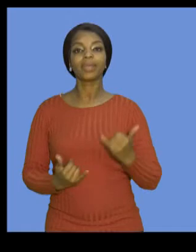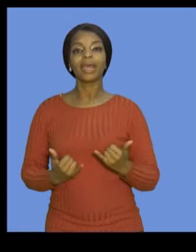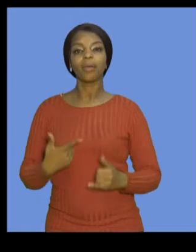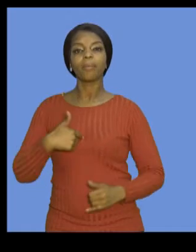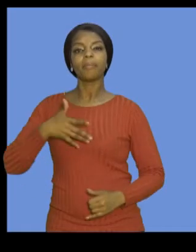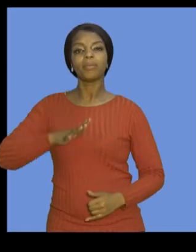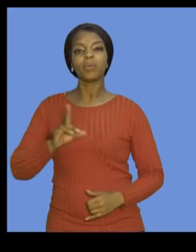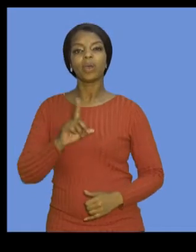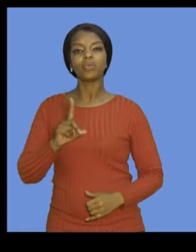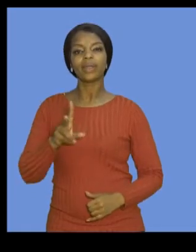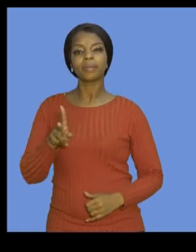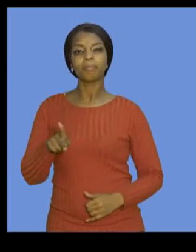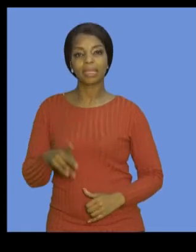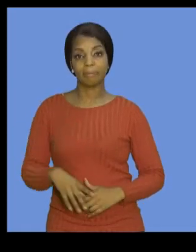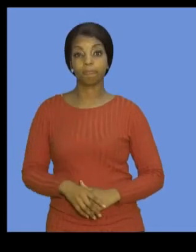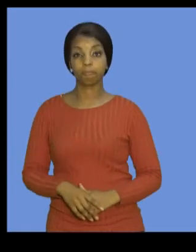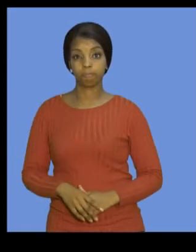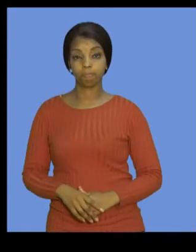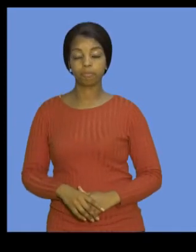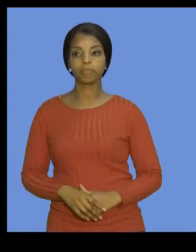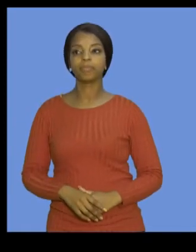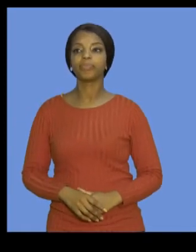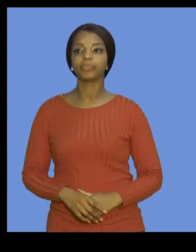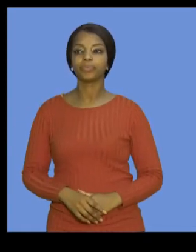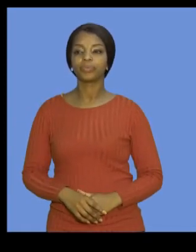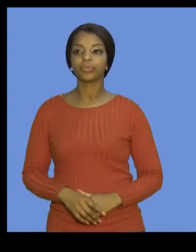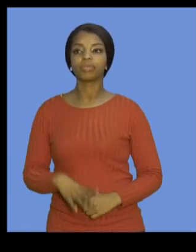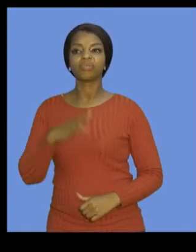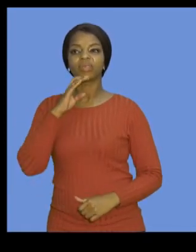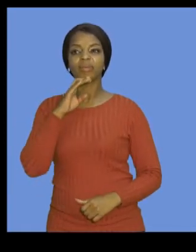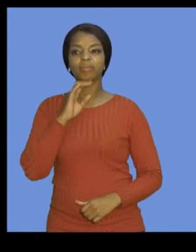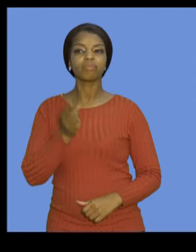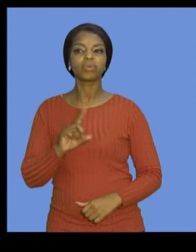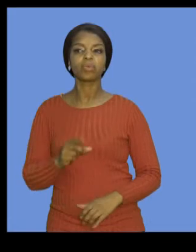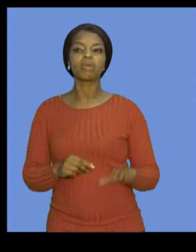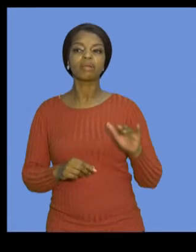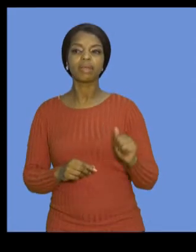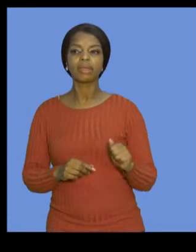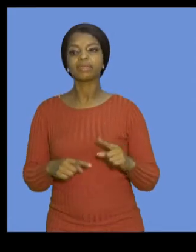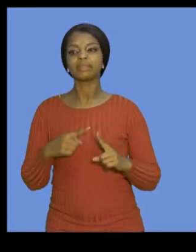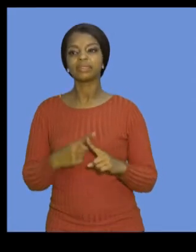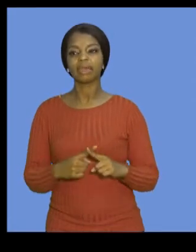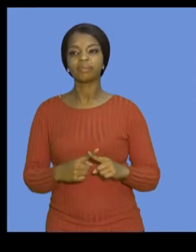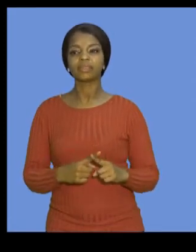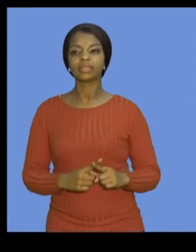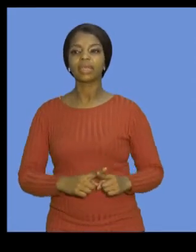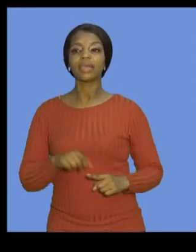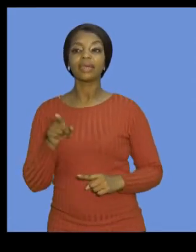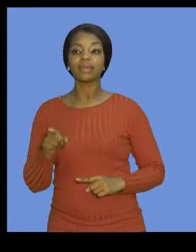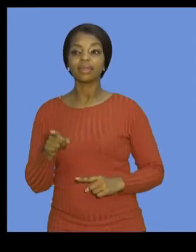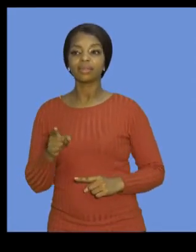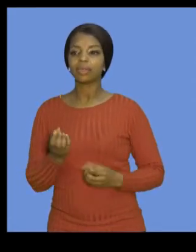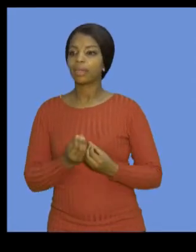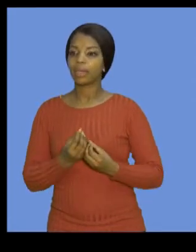A will be the 16 multiplied by that. So that means my A will be 16 multiplied